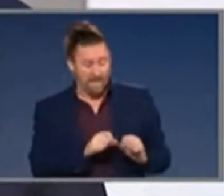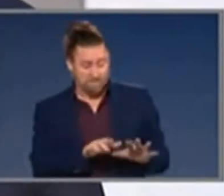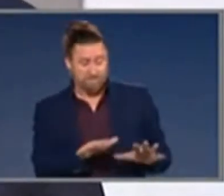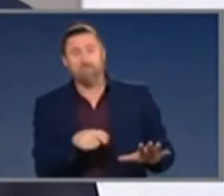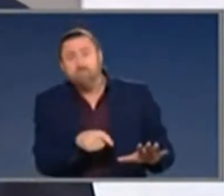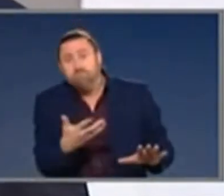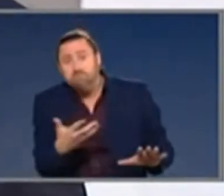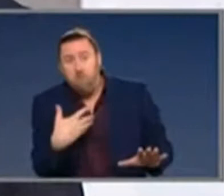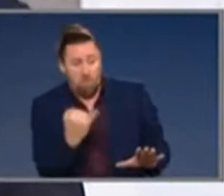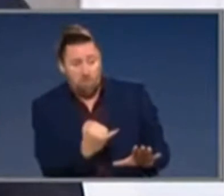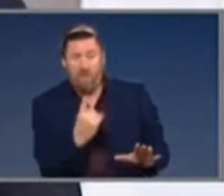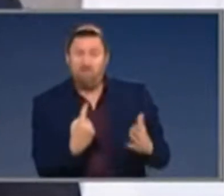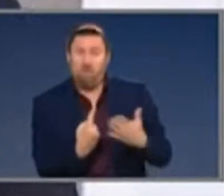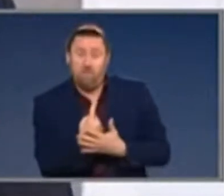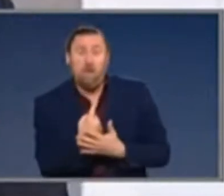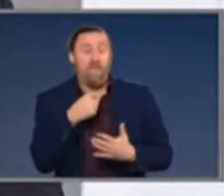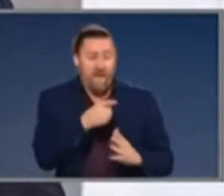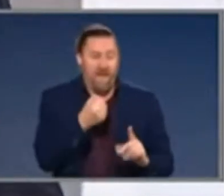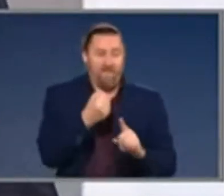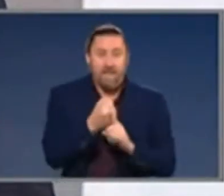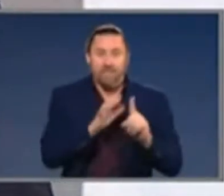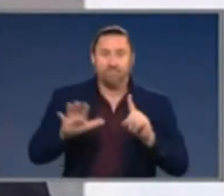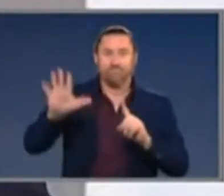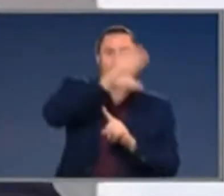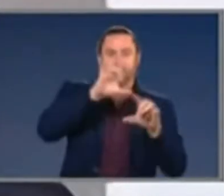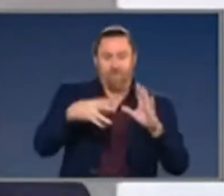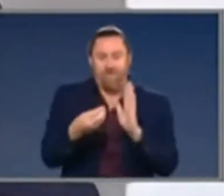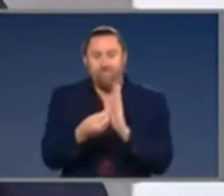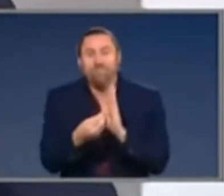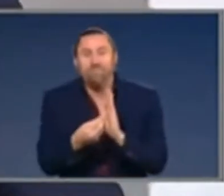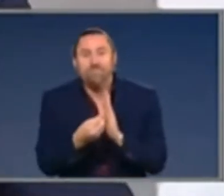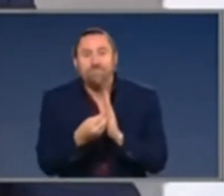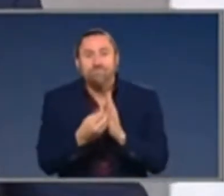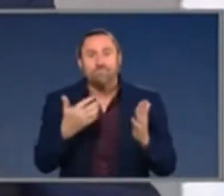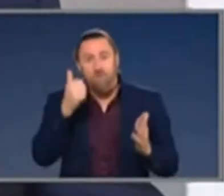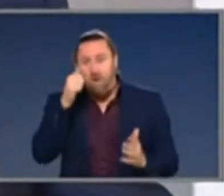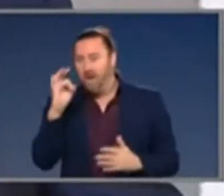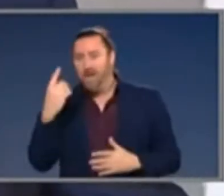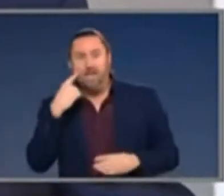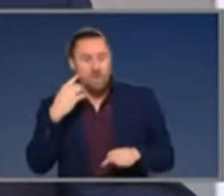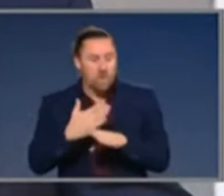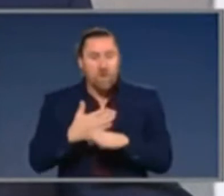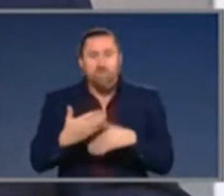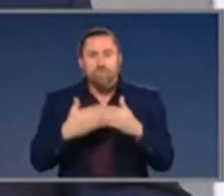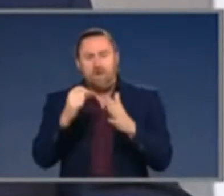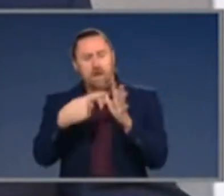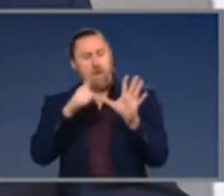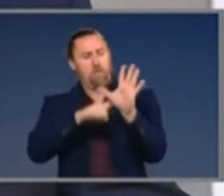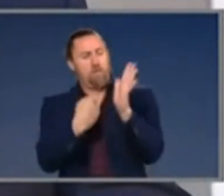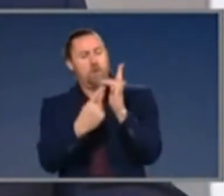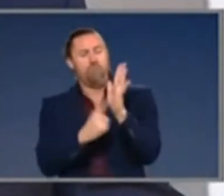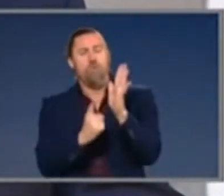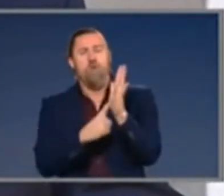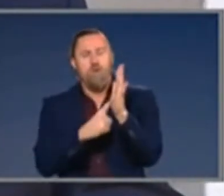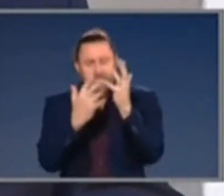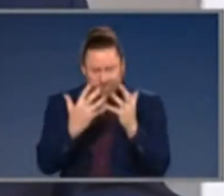national economy more broadly. We're seeing that in the payroll data. That is one of the most timely data sets